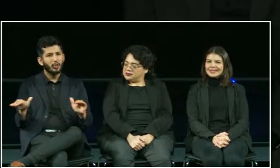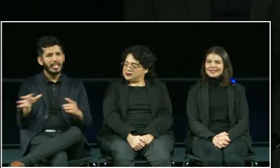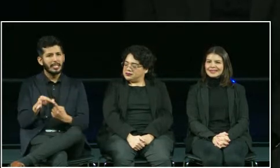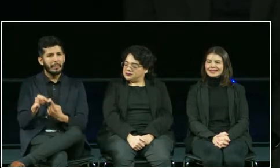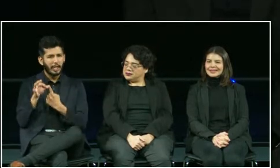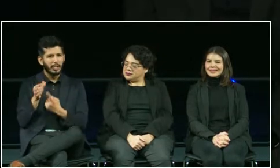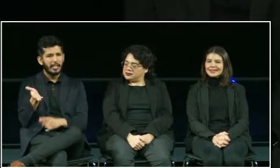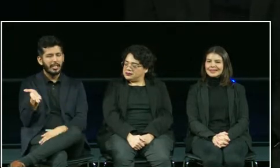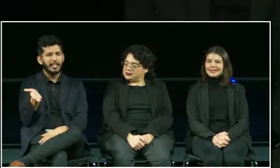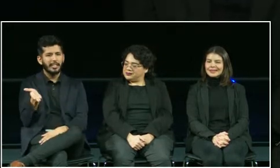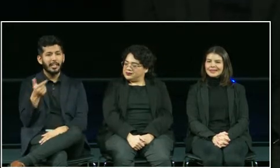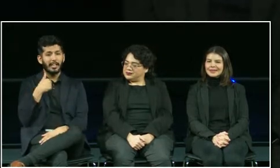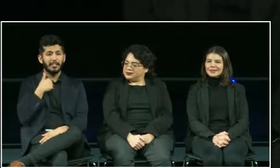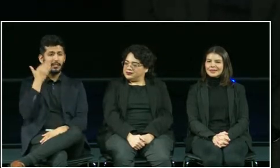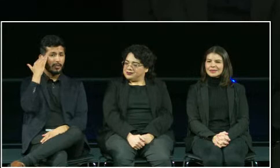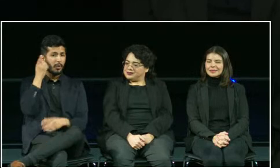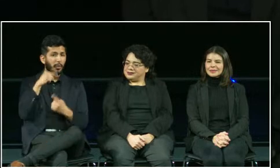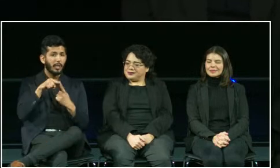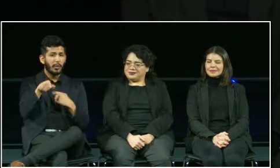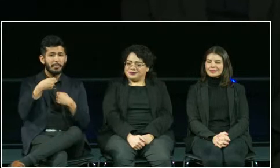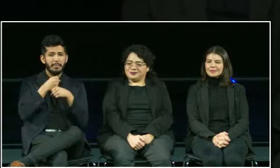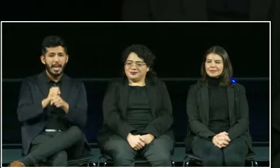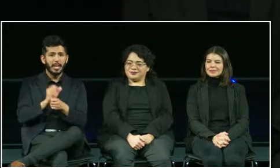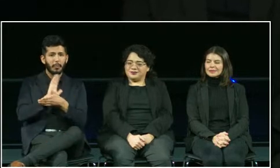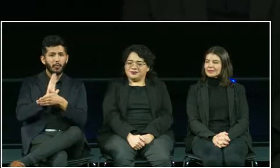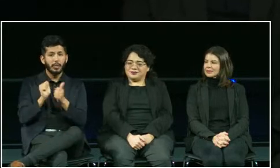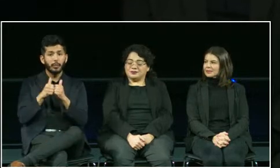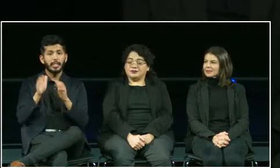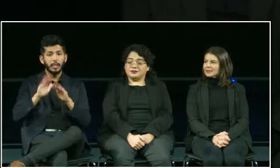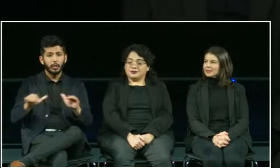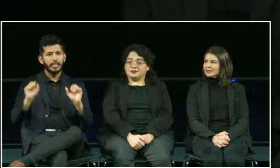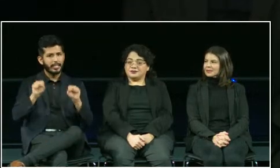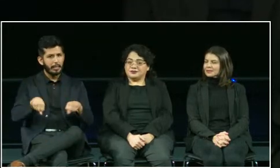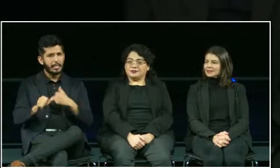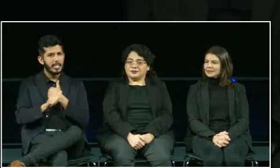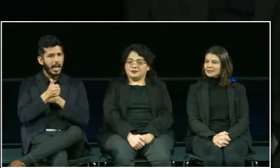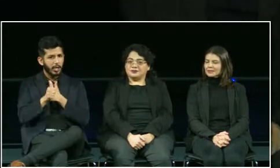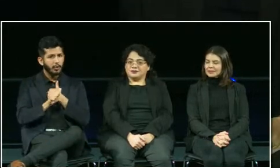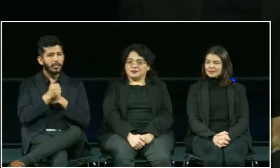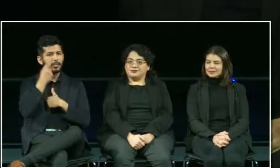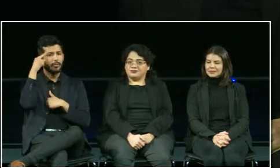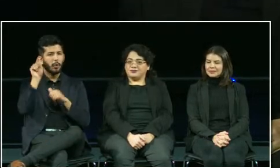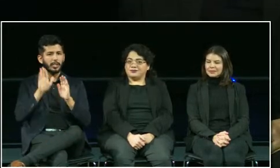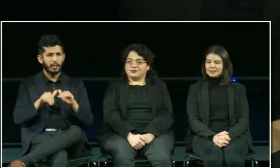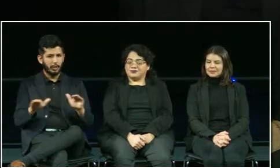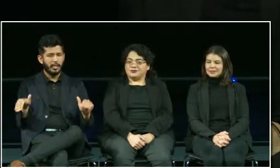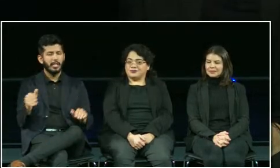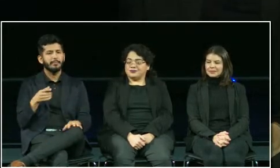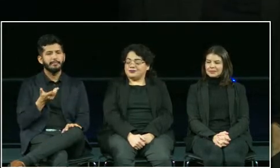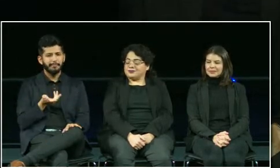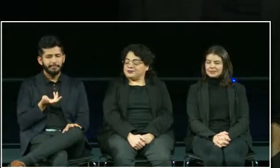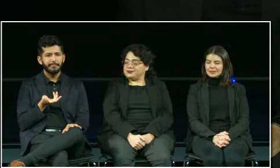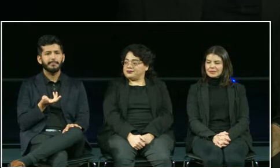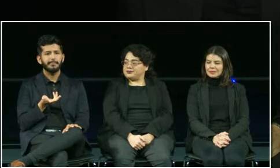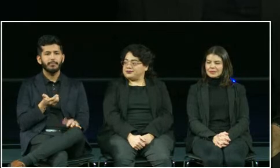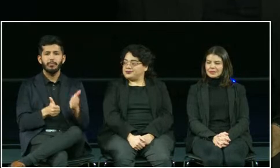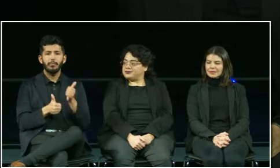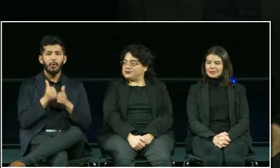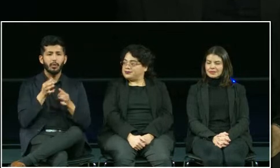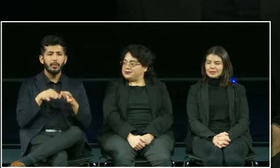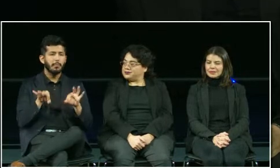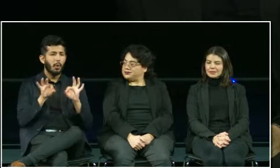know when you make movies with children can be very dangerous for children. So the most important